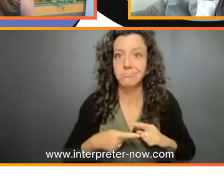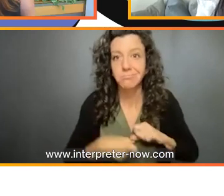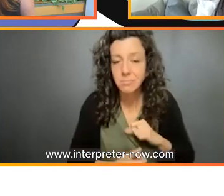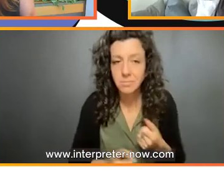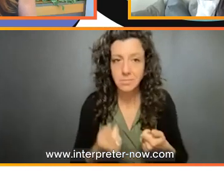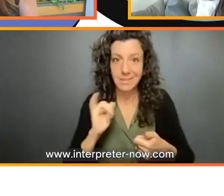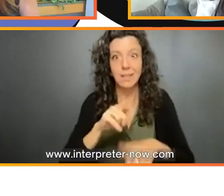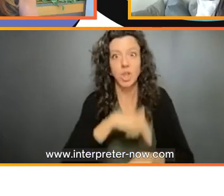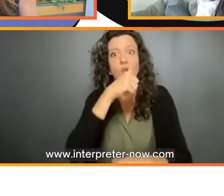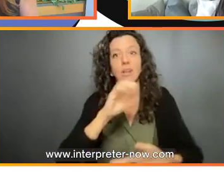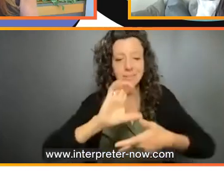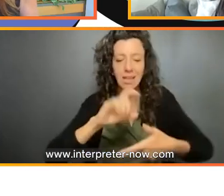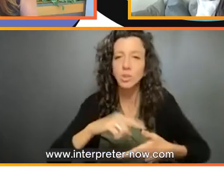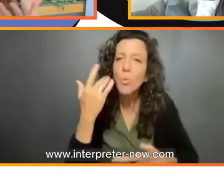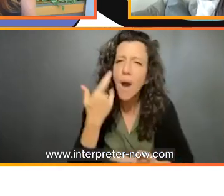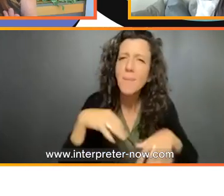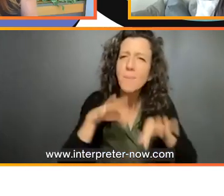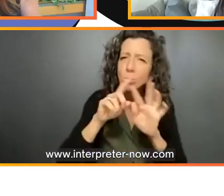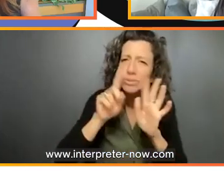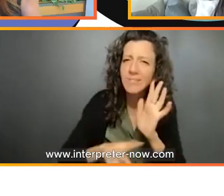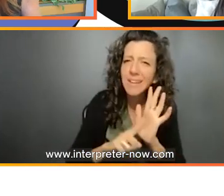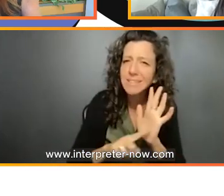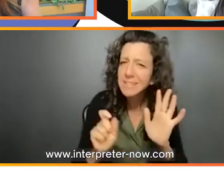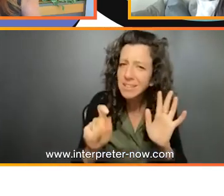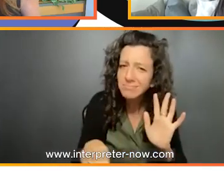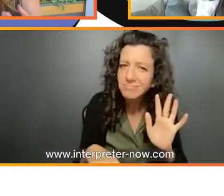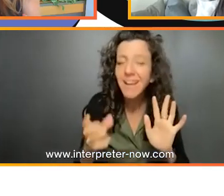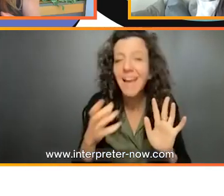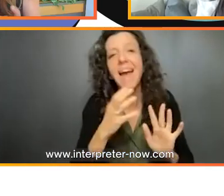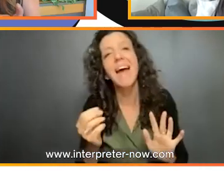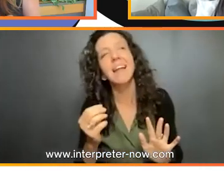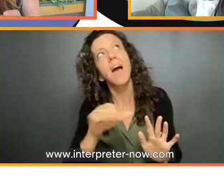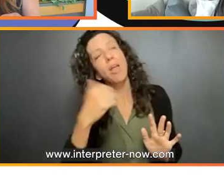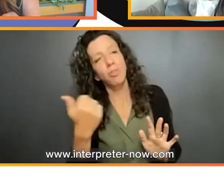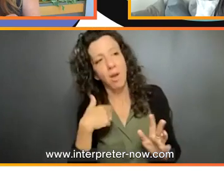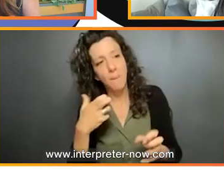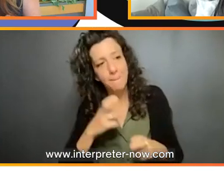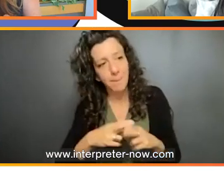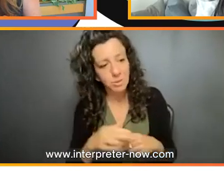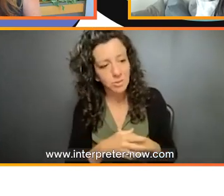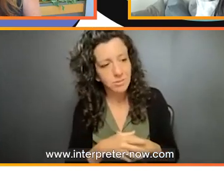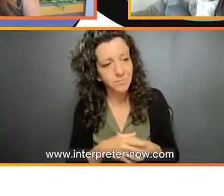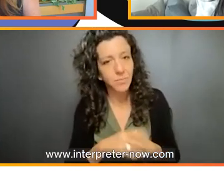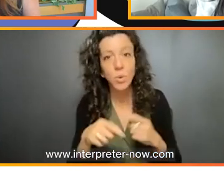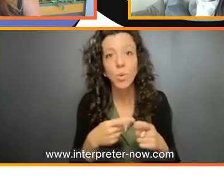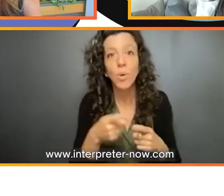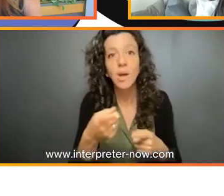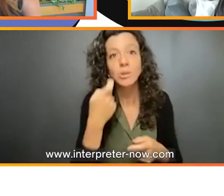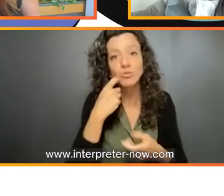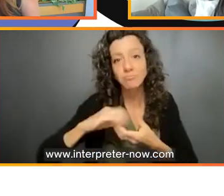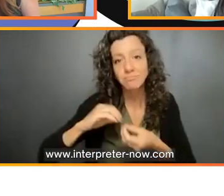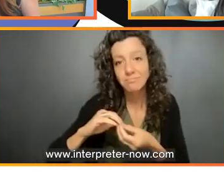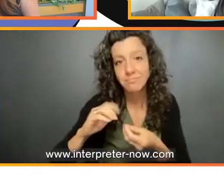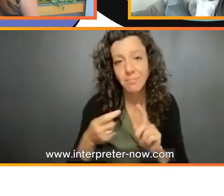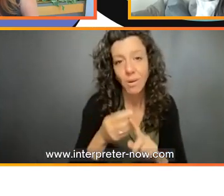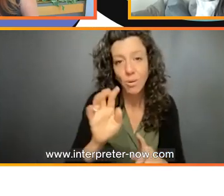the longest piece of the book. Why is that so important to investigate? And I will say that also, one of the things I